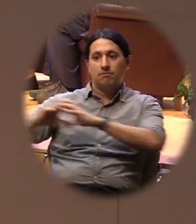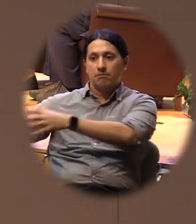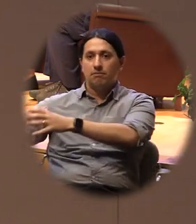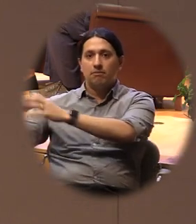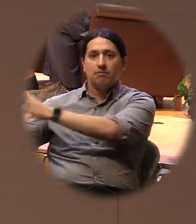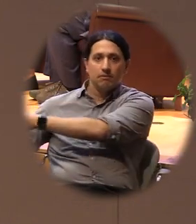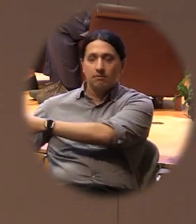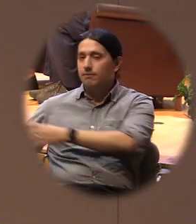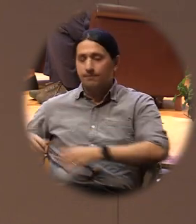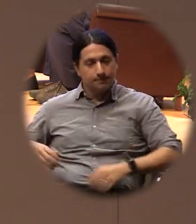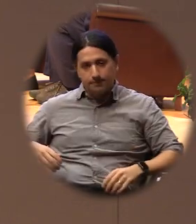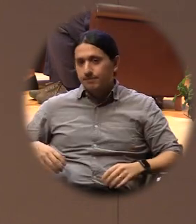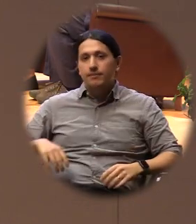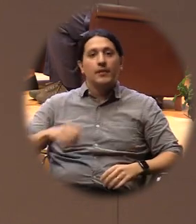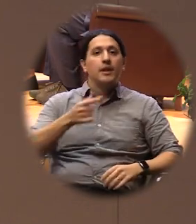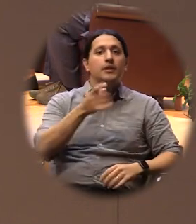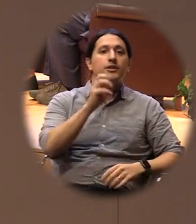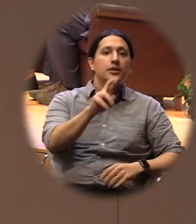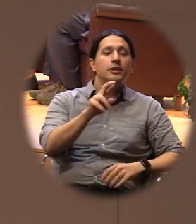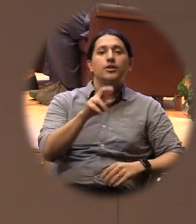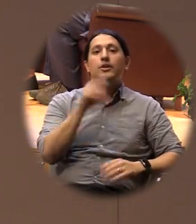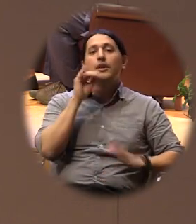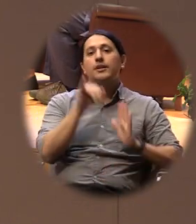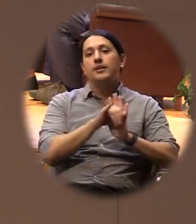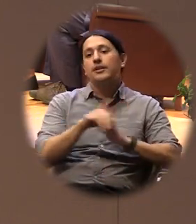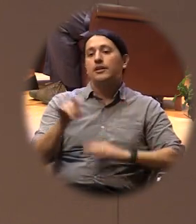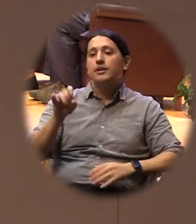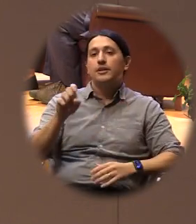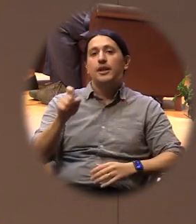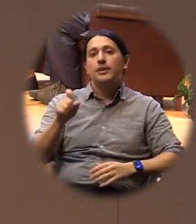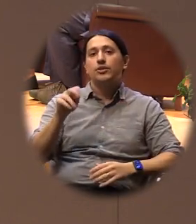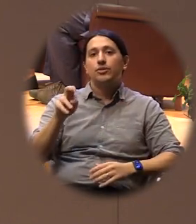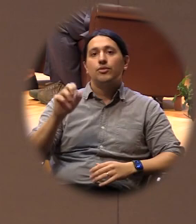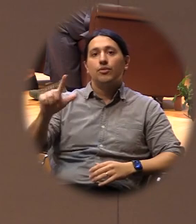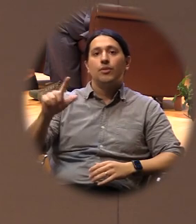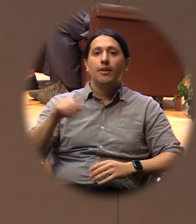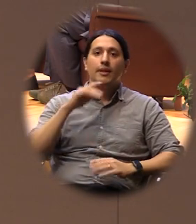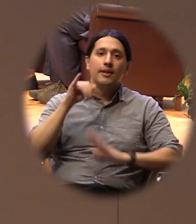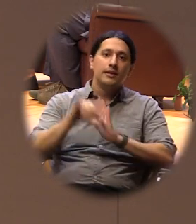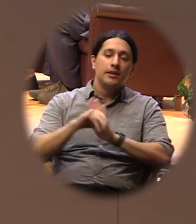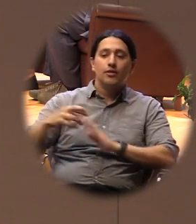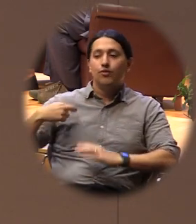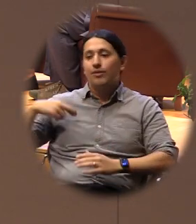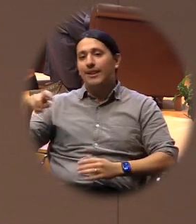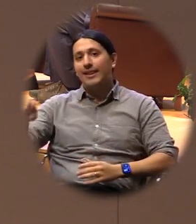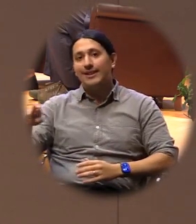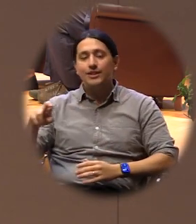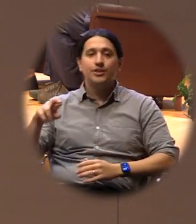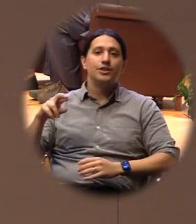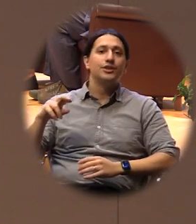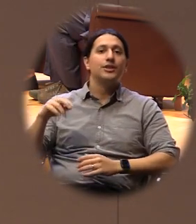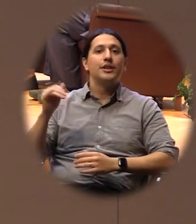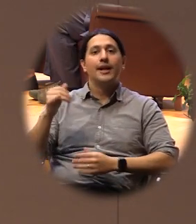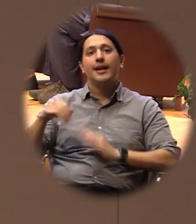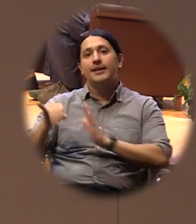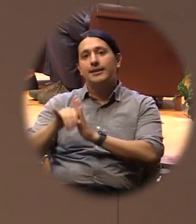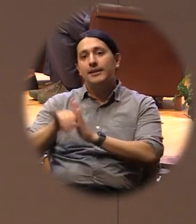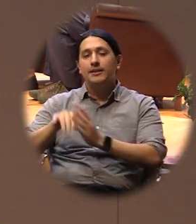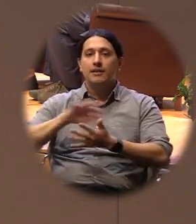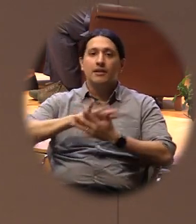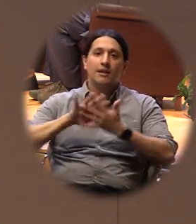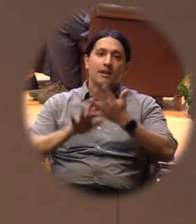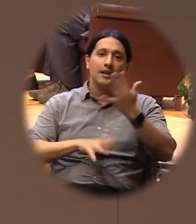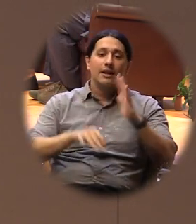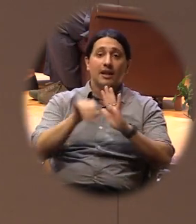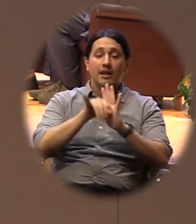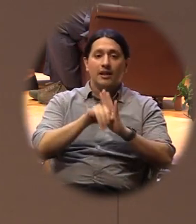our gender identities and sexual identities and racial and ethnic identities and religious identities, et cetera, our ability identities, all these things